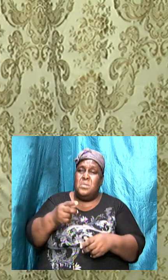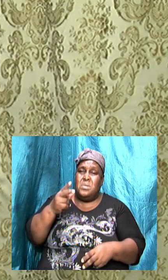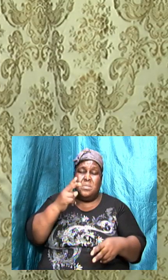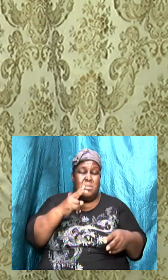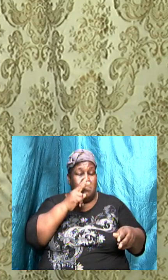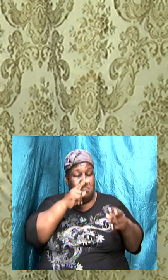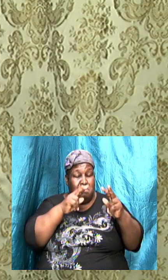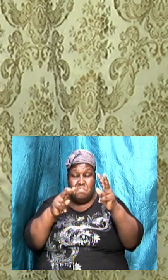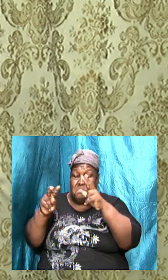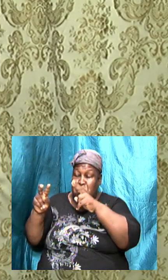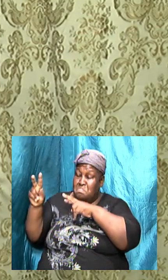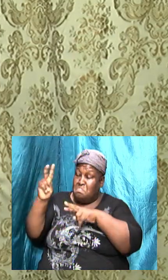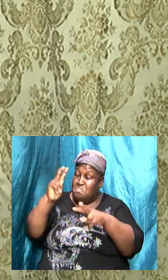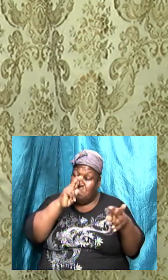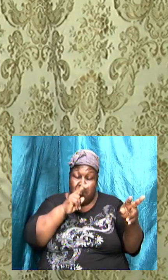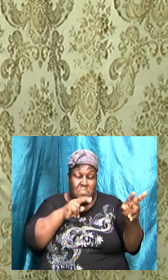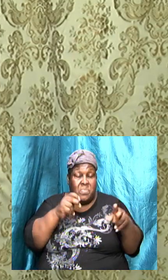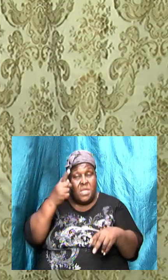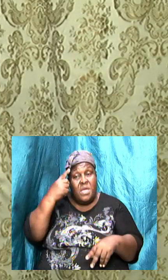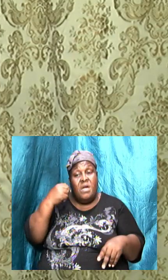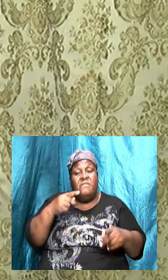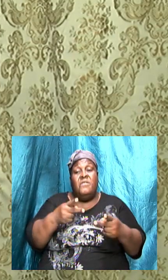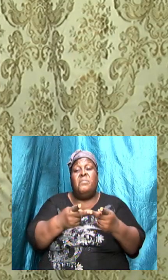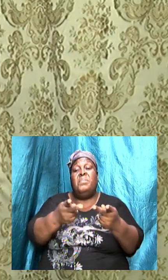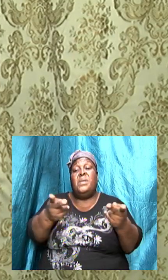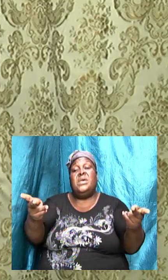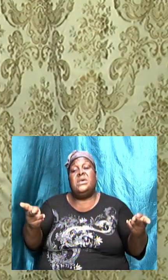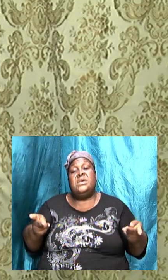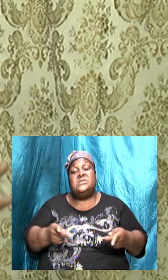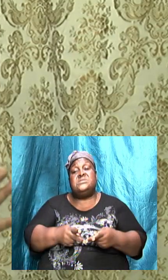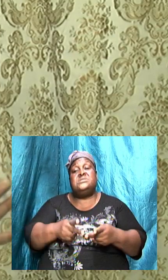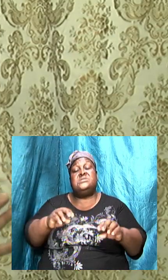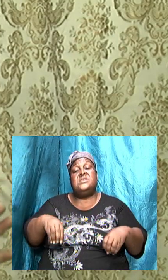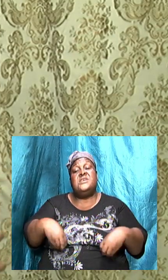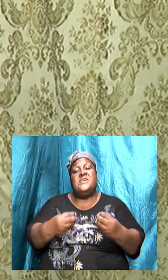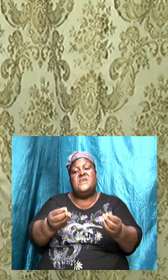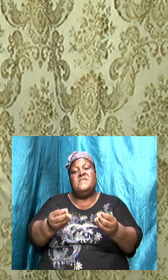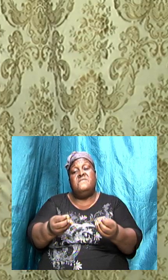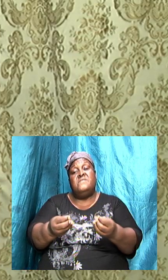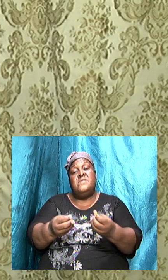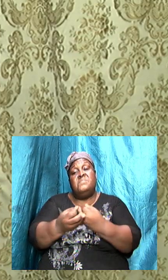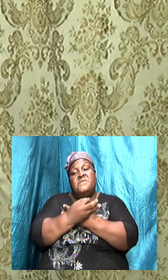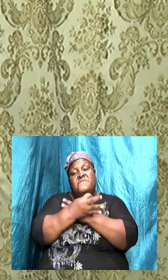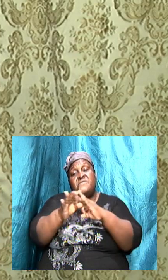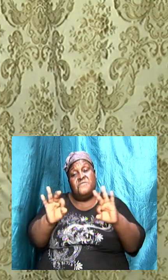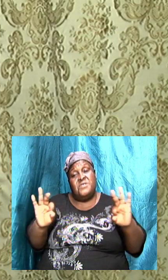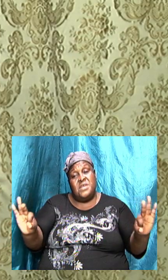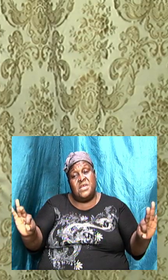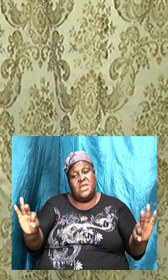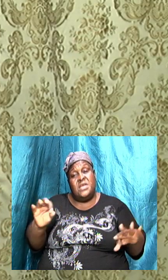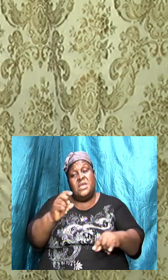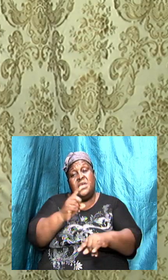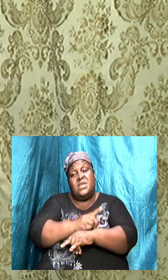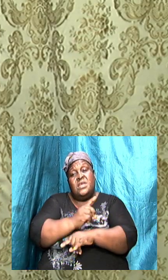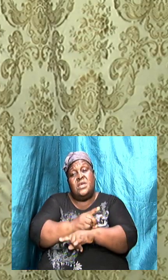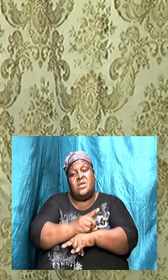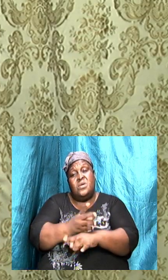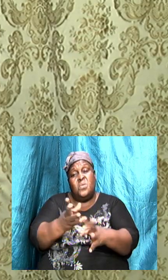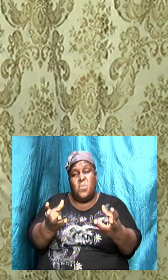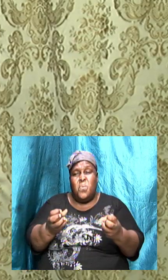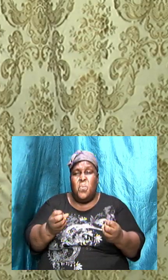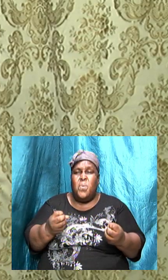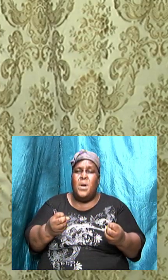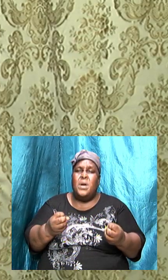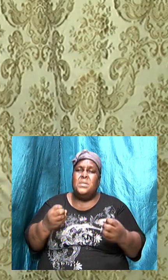place for places that give them this freedom. But I want to encourage the